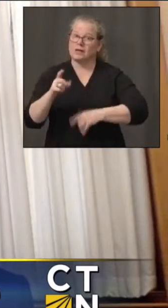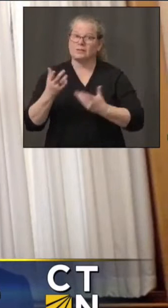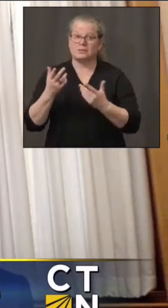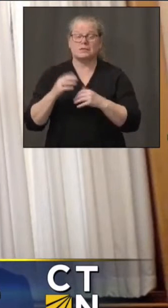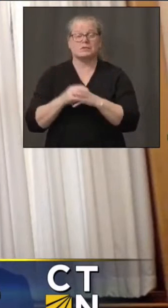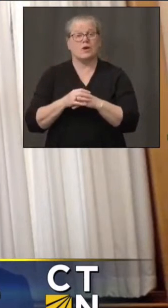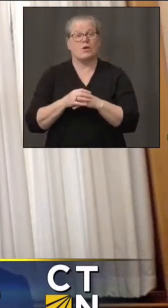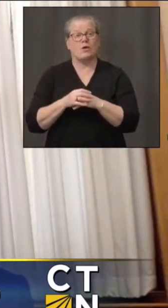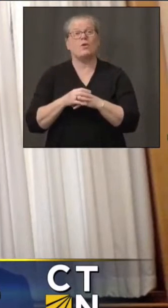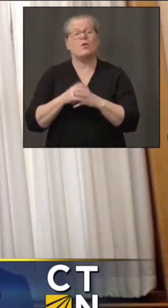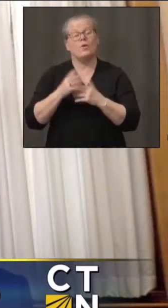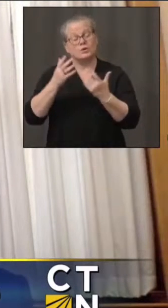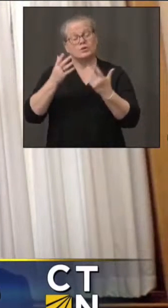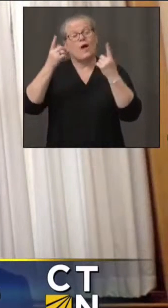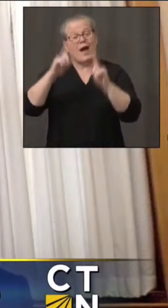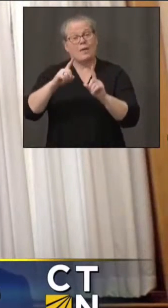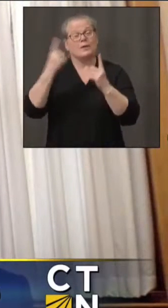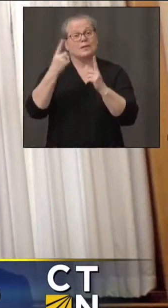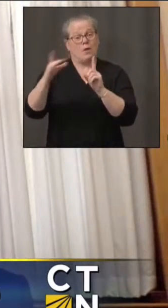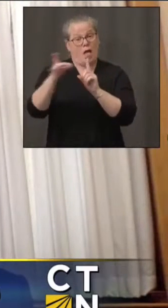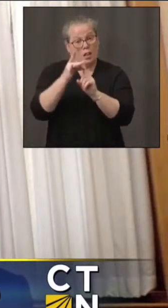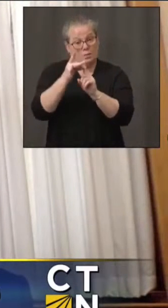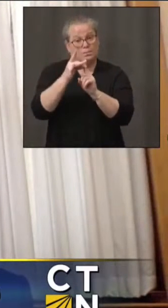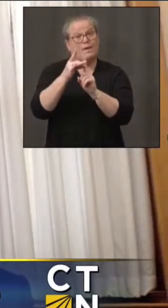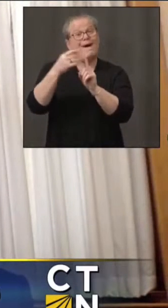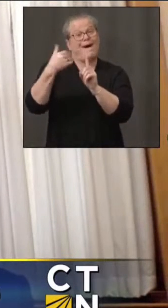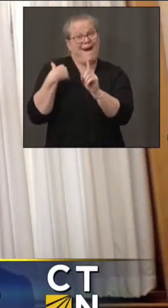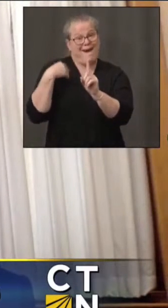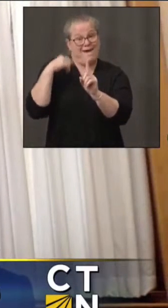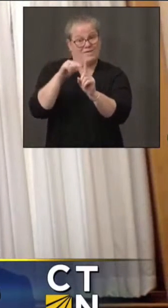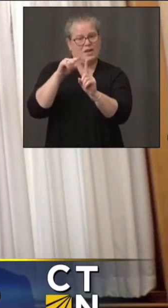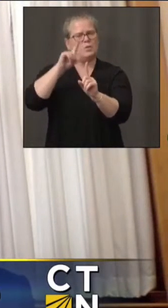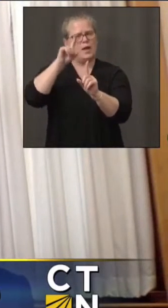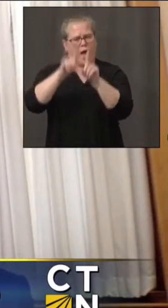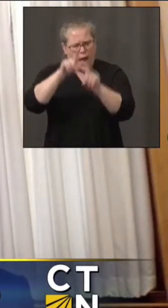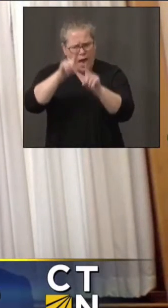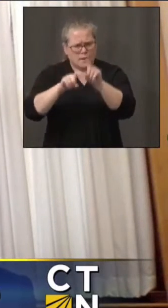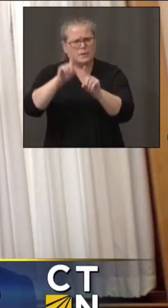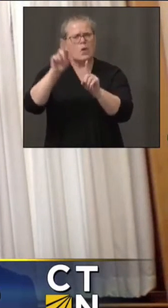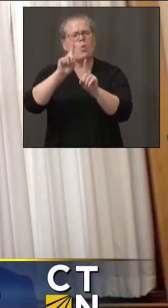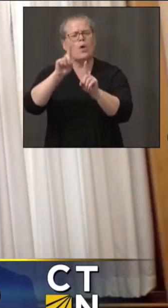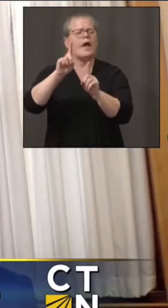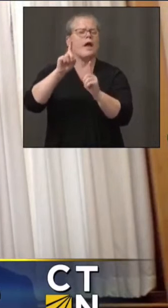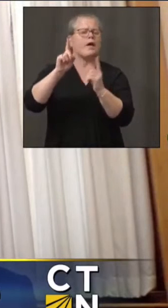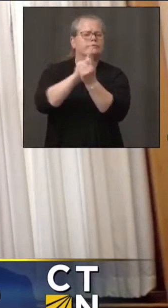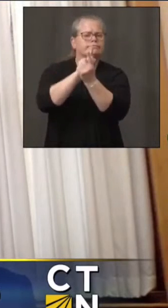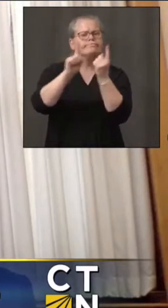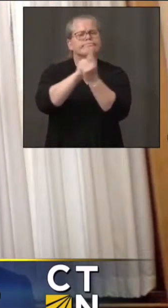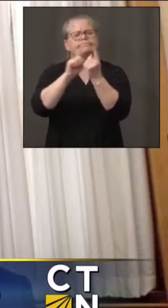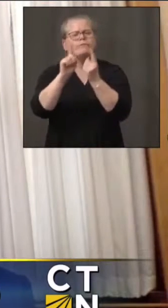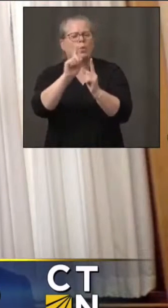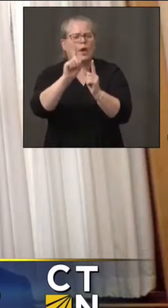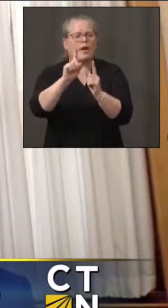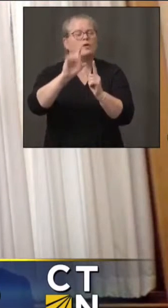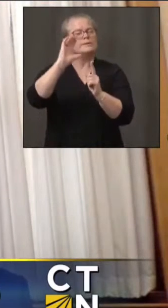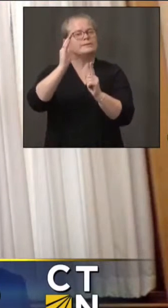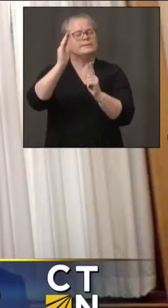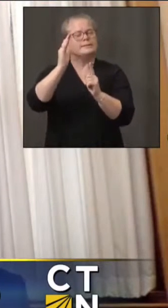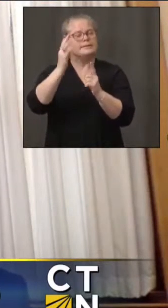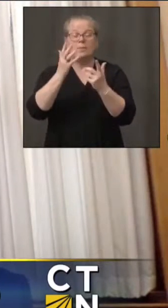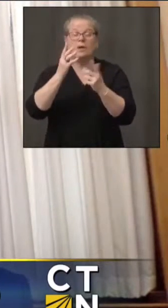some, other events, but really no common themes other than those small private gatherings that continue to be a problem.